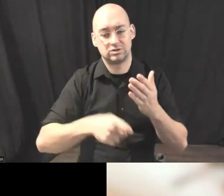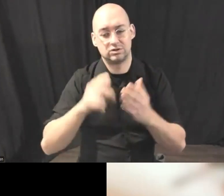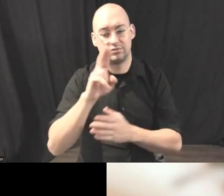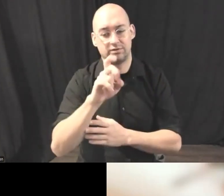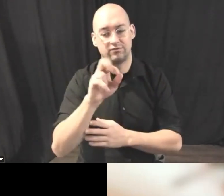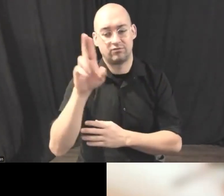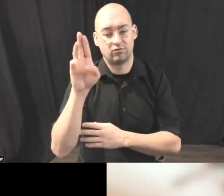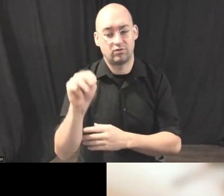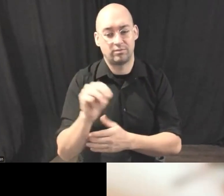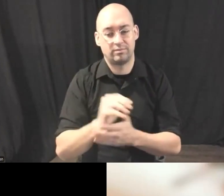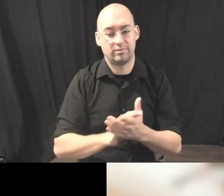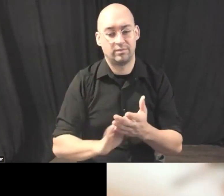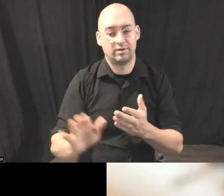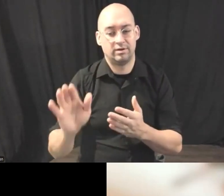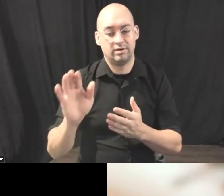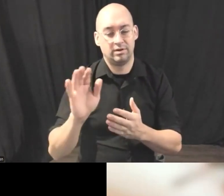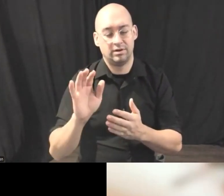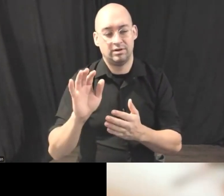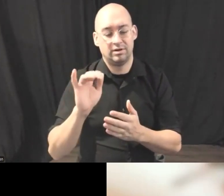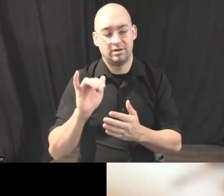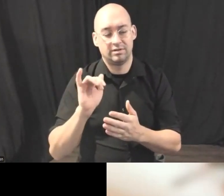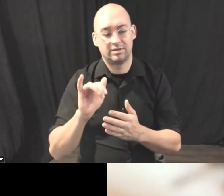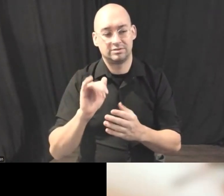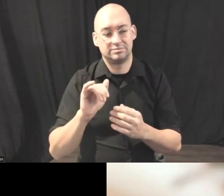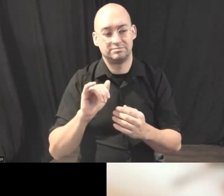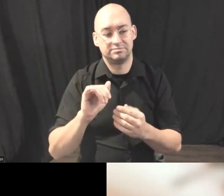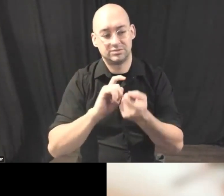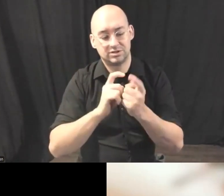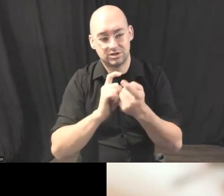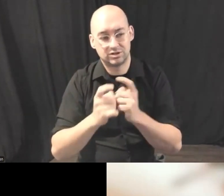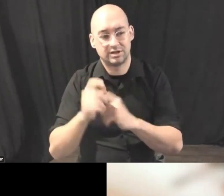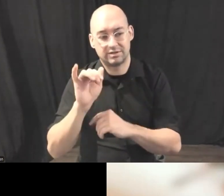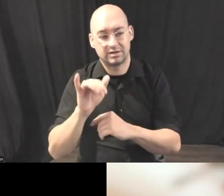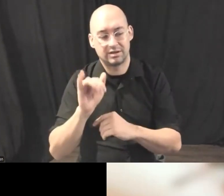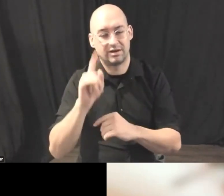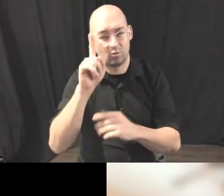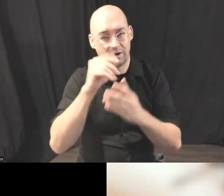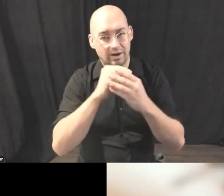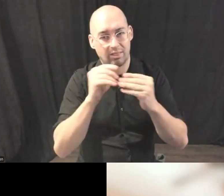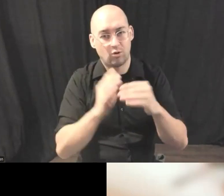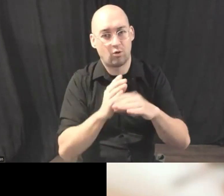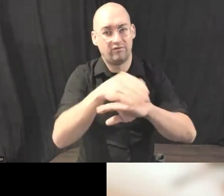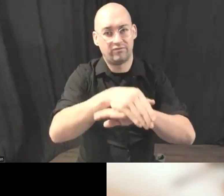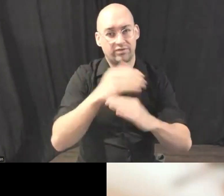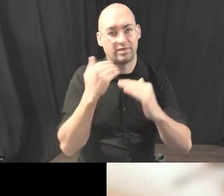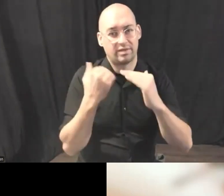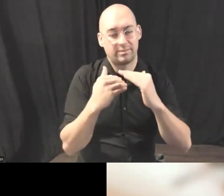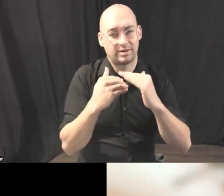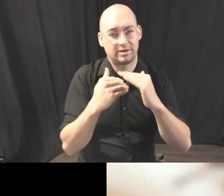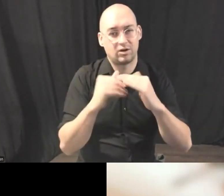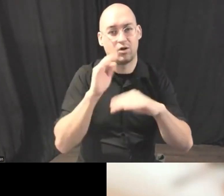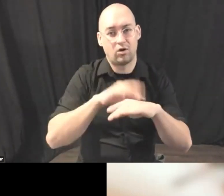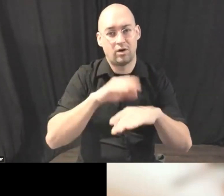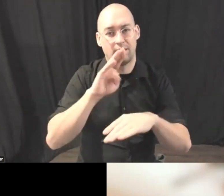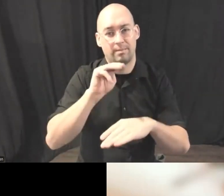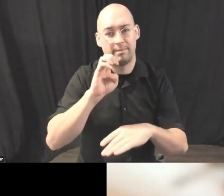to changing that. Because right now, if you're just $1 over the income limit, if you're on Medicare and you're just $1 over the income limit